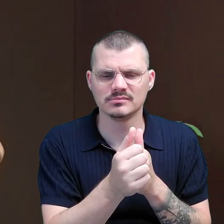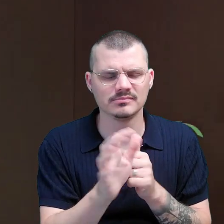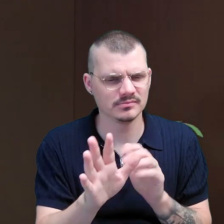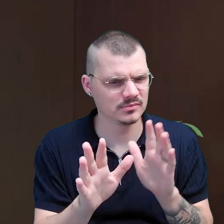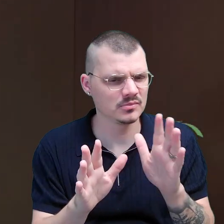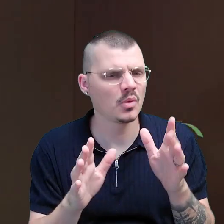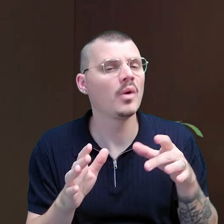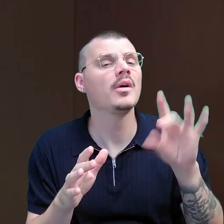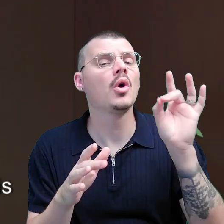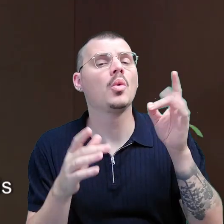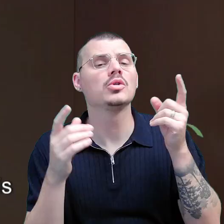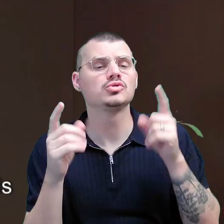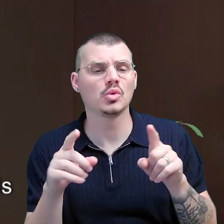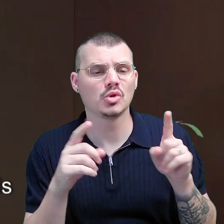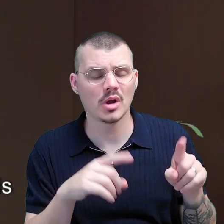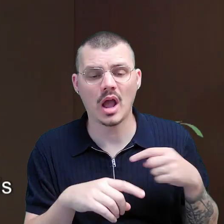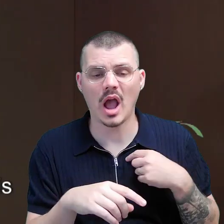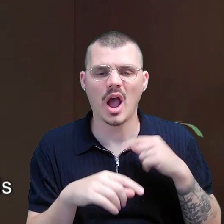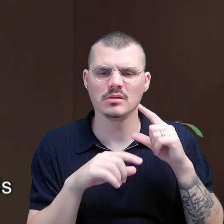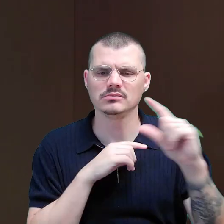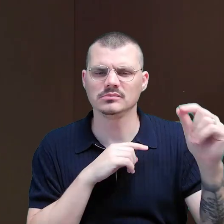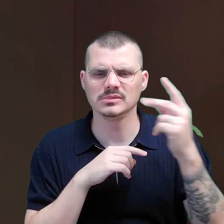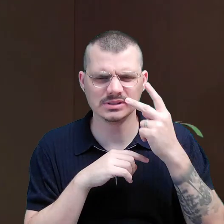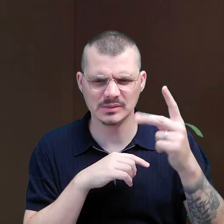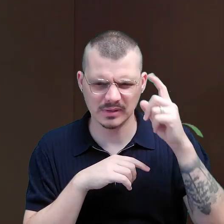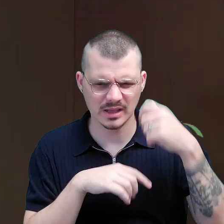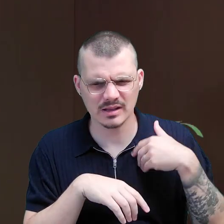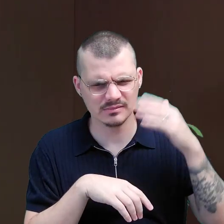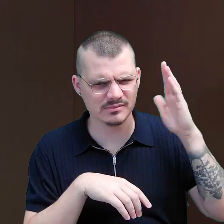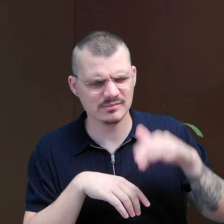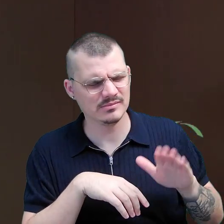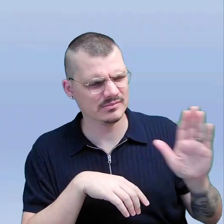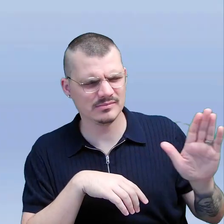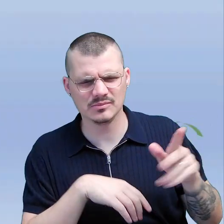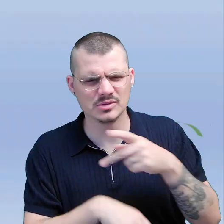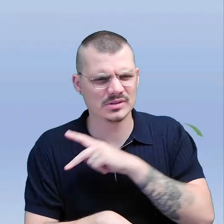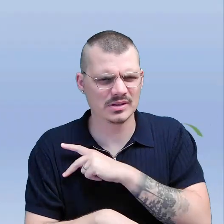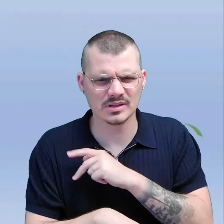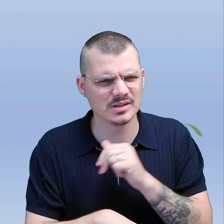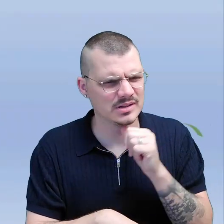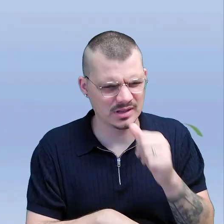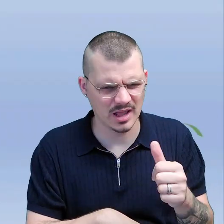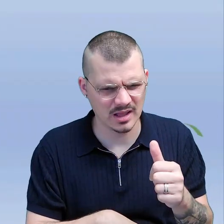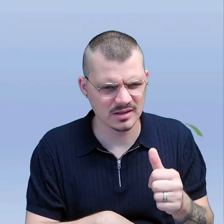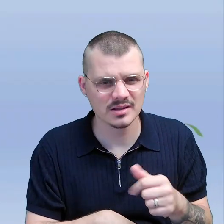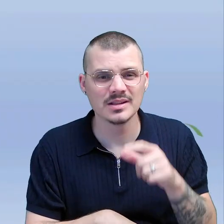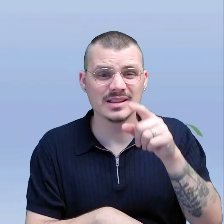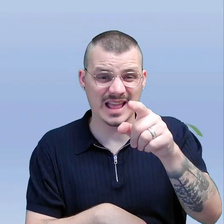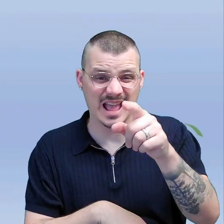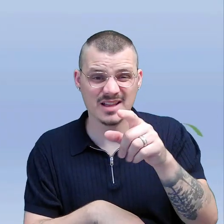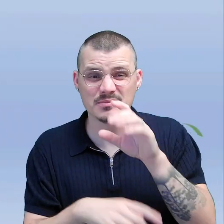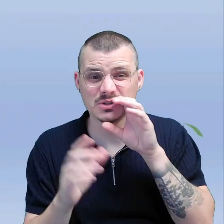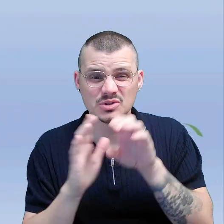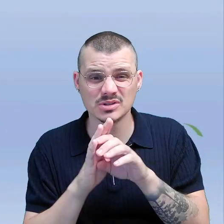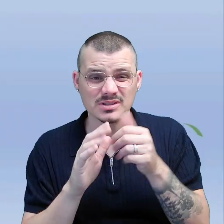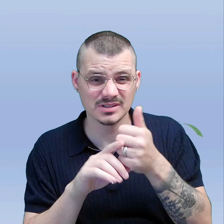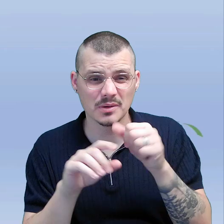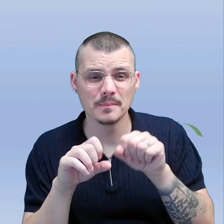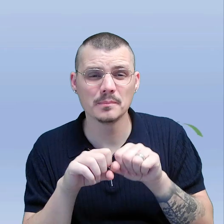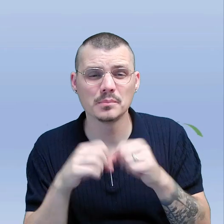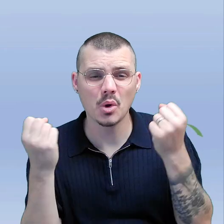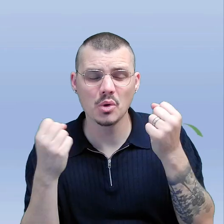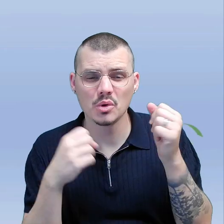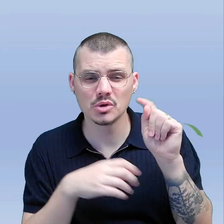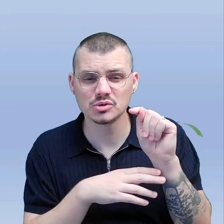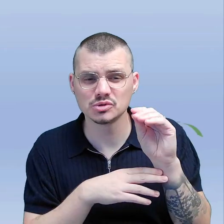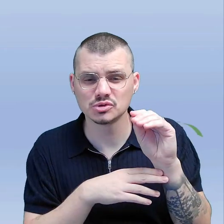This is what was going on. I ran out to see her because I knew this was not her personality. This is a broken toe.